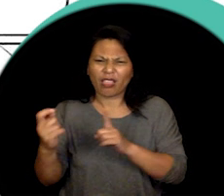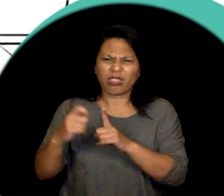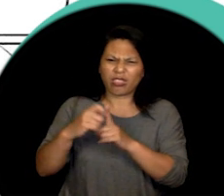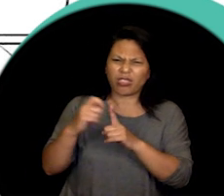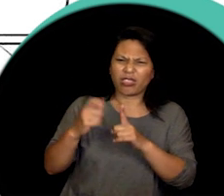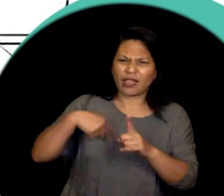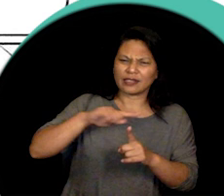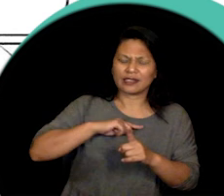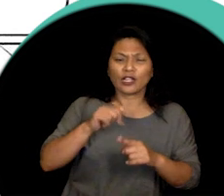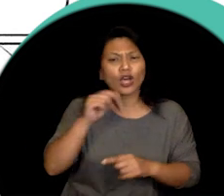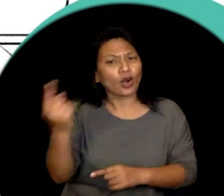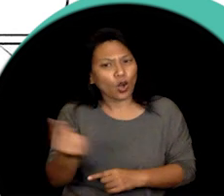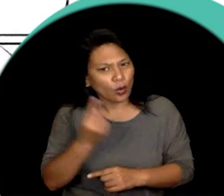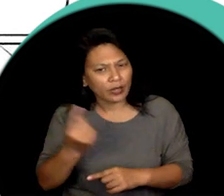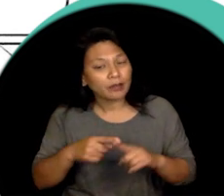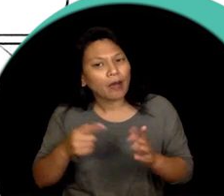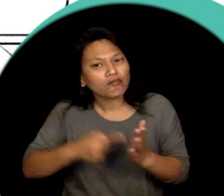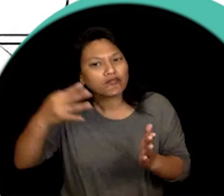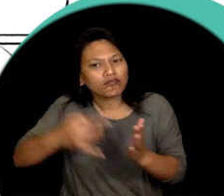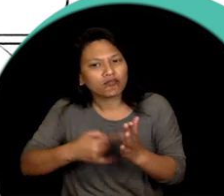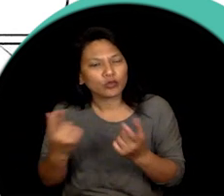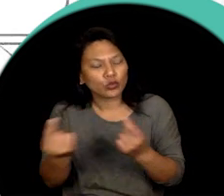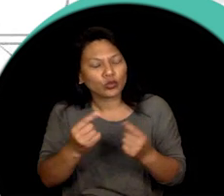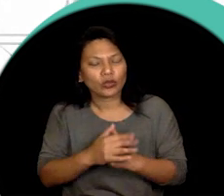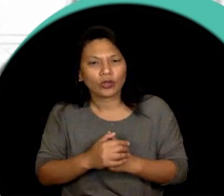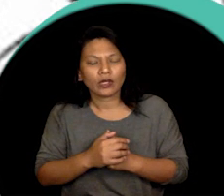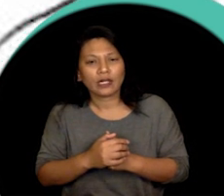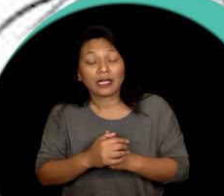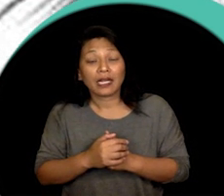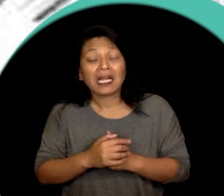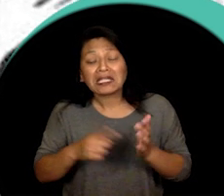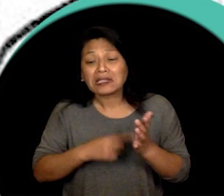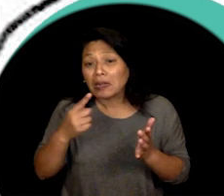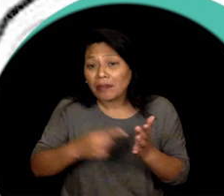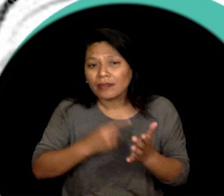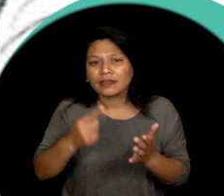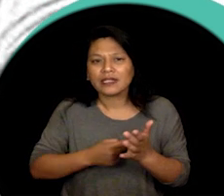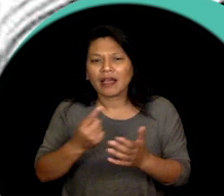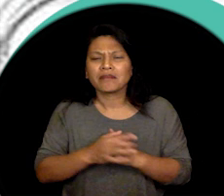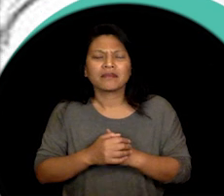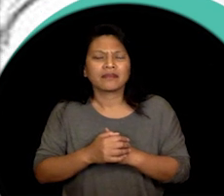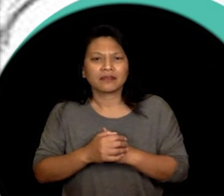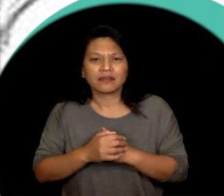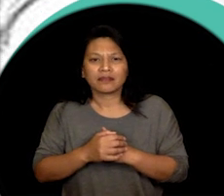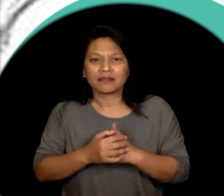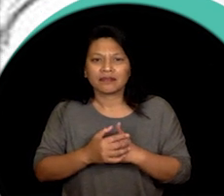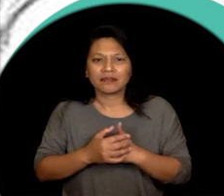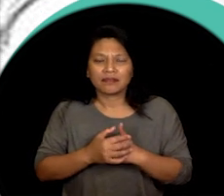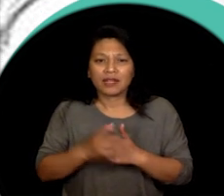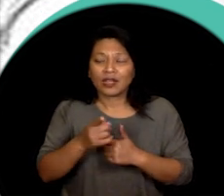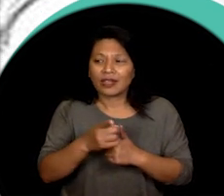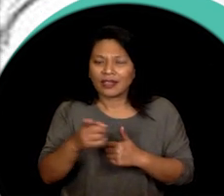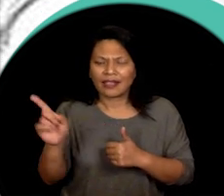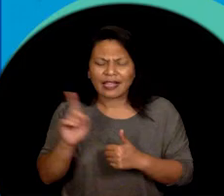It was harassment, not all the time, but some of the time. Or they would just give us a tough time. And some of the times, just to